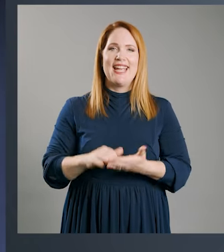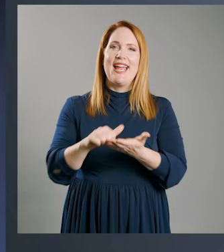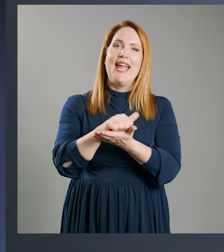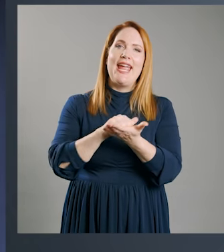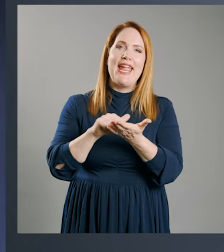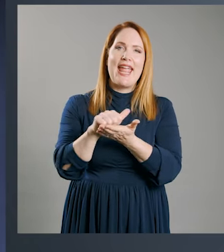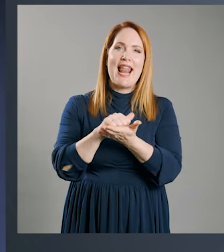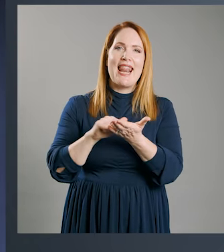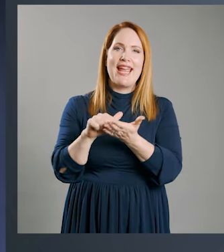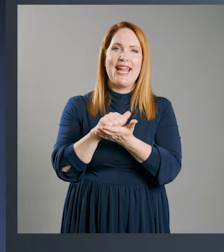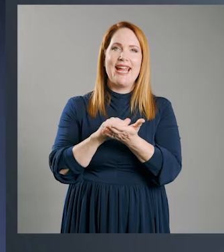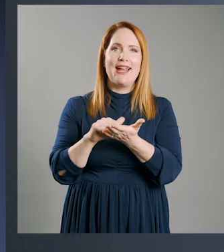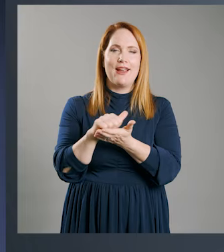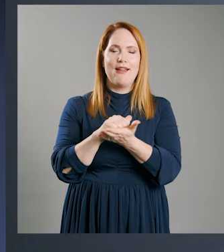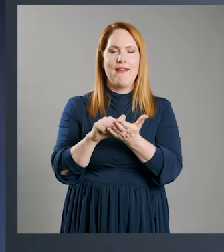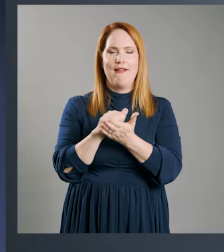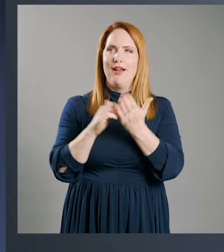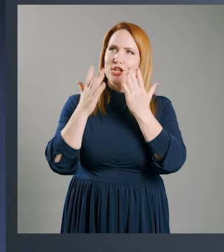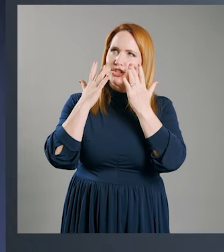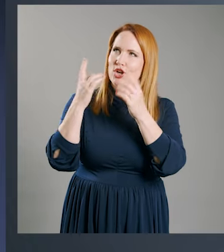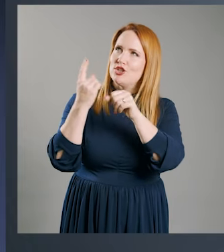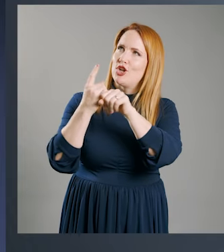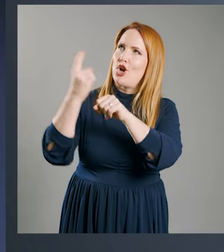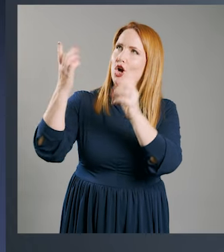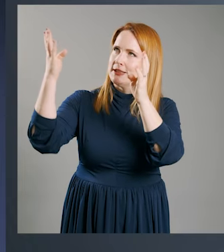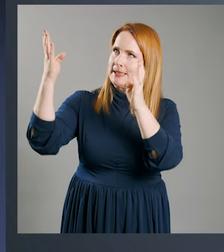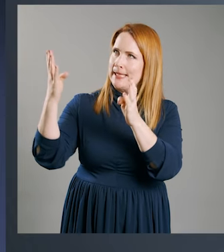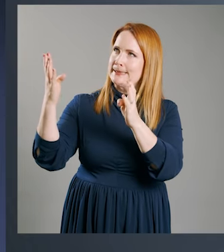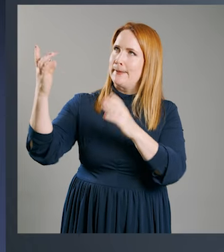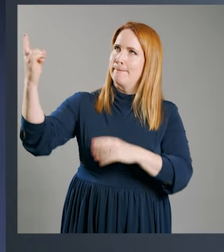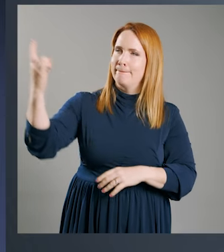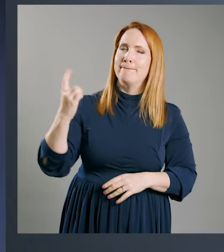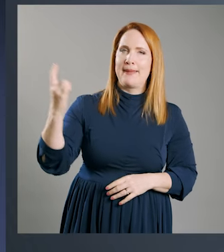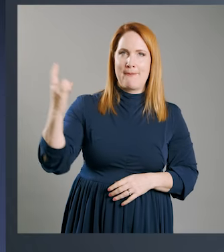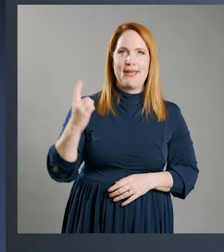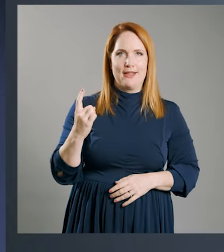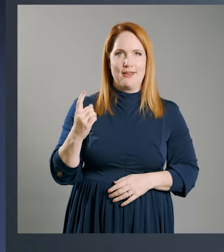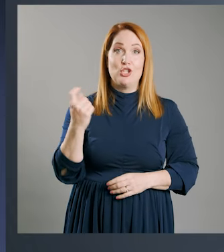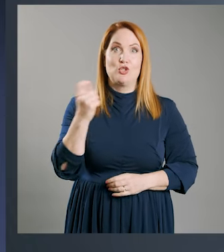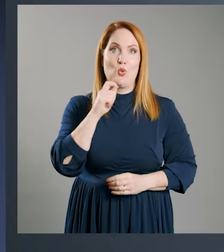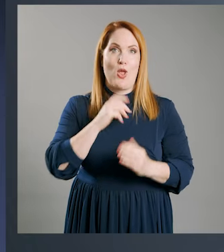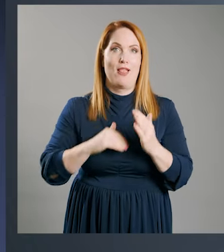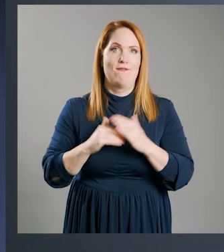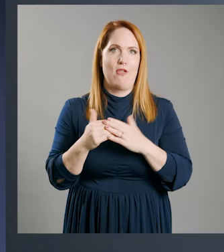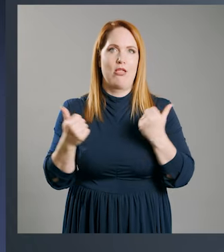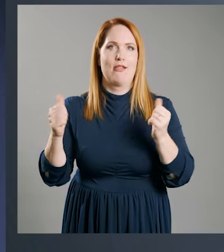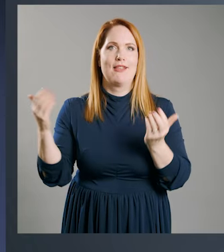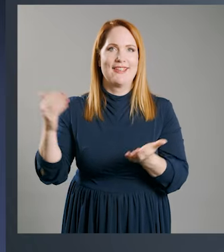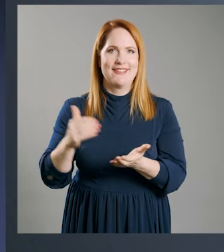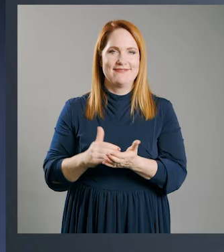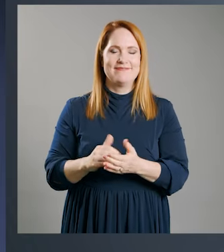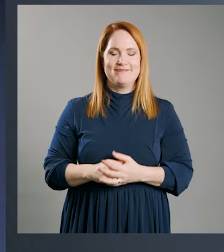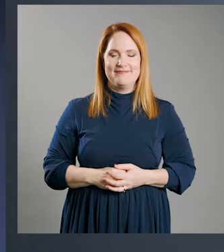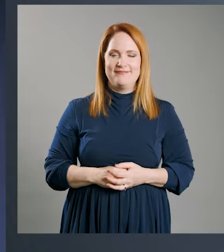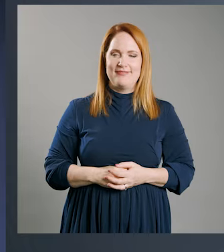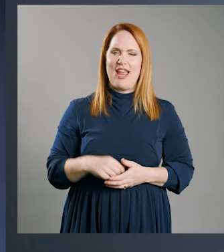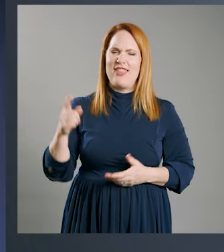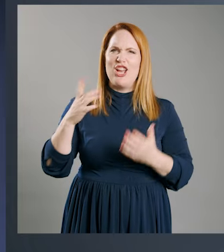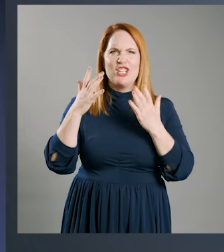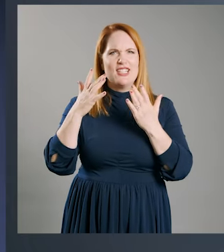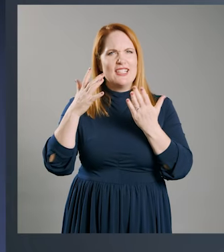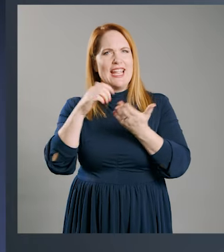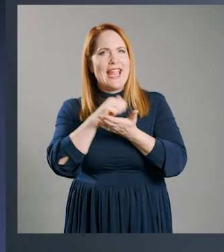And healing is a foretaste of the kingdom of God coming here to earth in all its fullness. And the kind of healing that